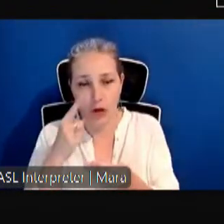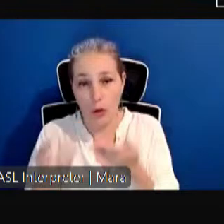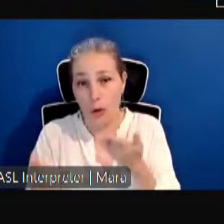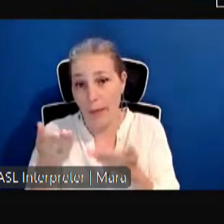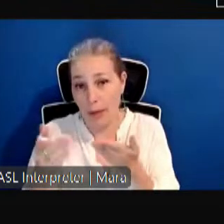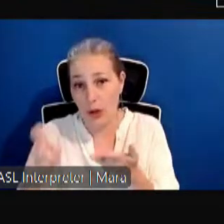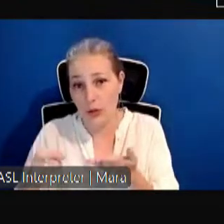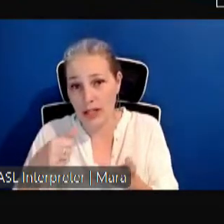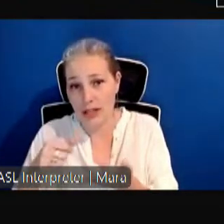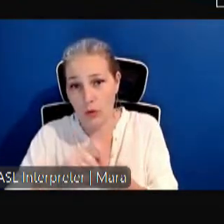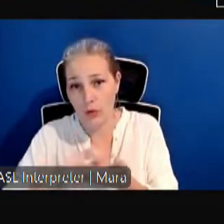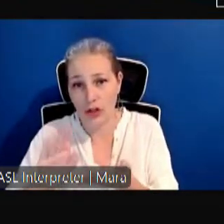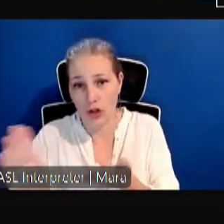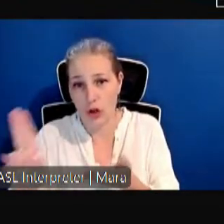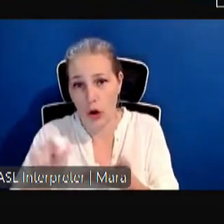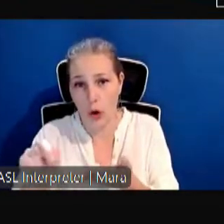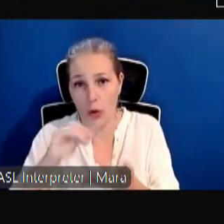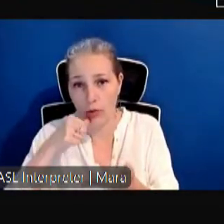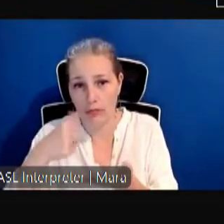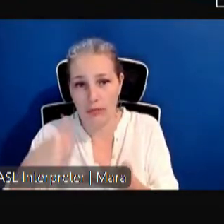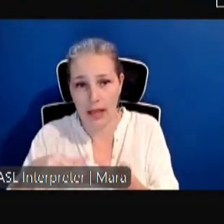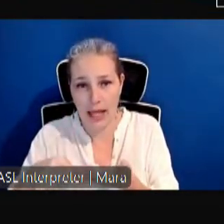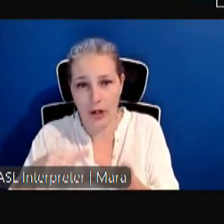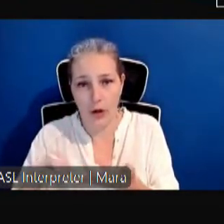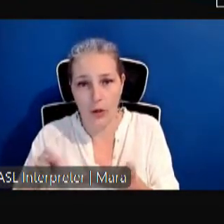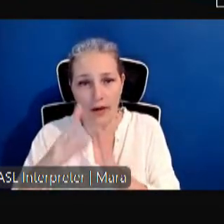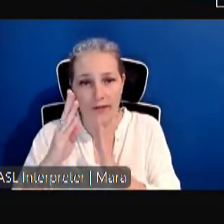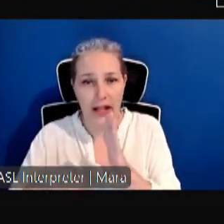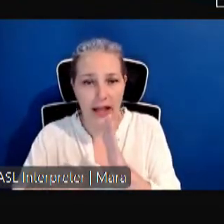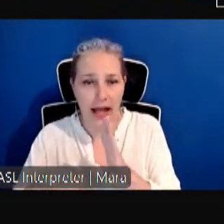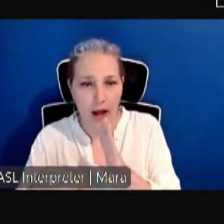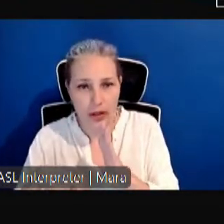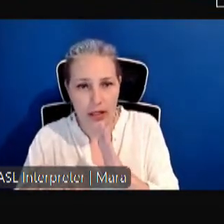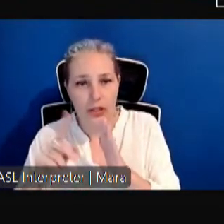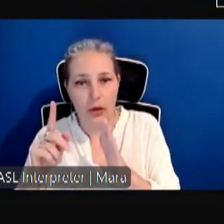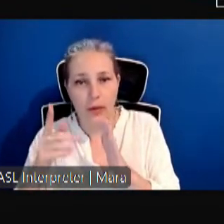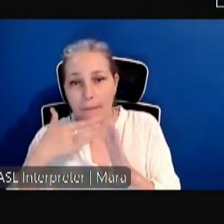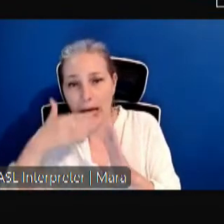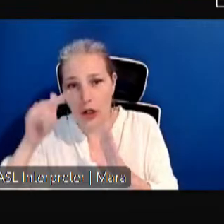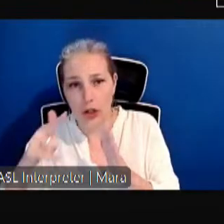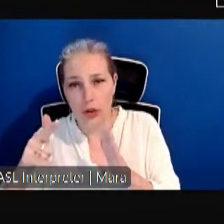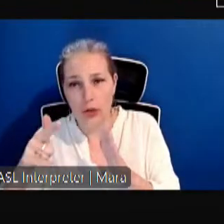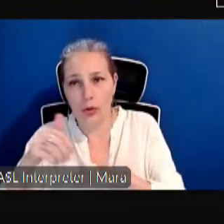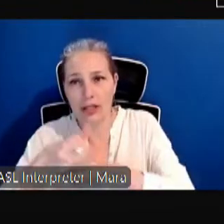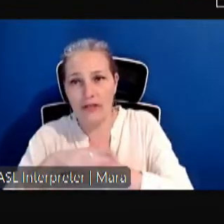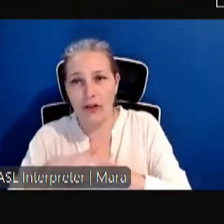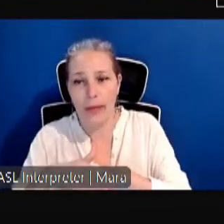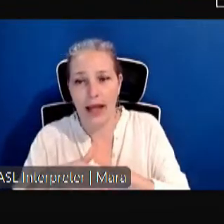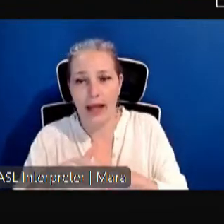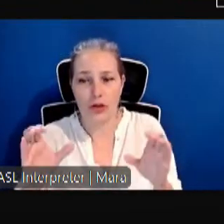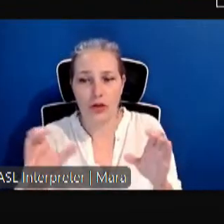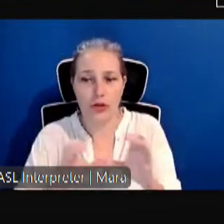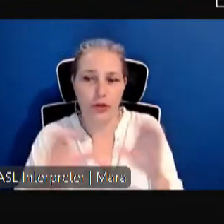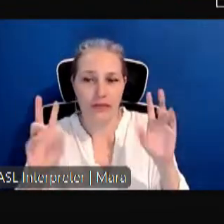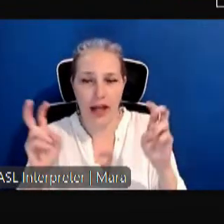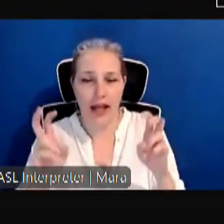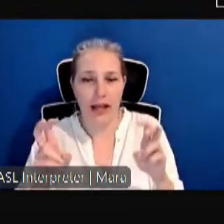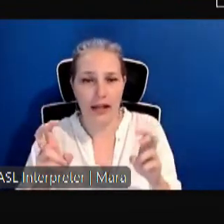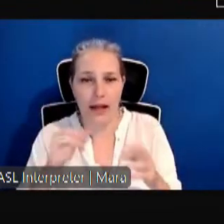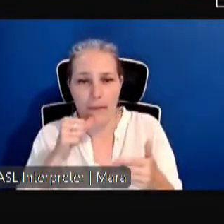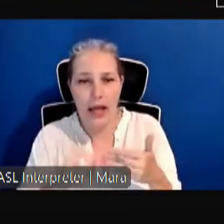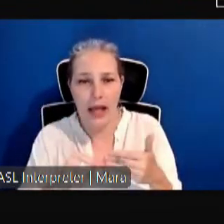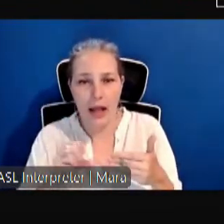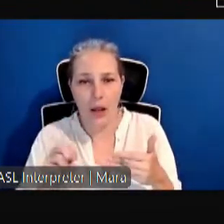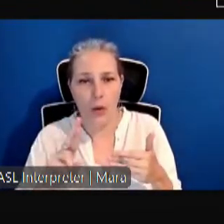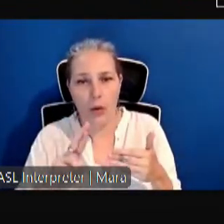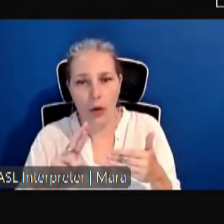out a certain form. It's recommended that you deliver it by certified mail or in person. We do also recommend that you keep a copy for your